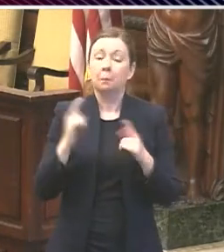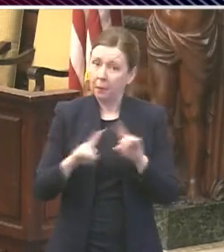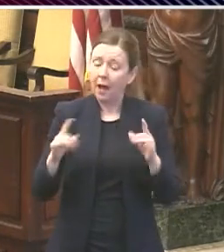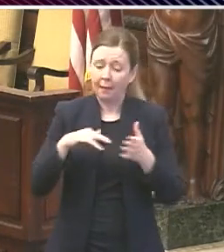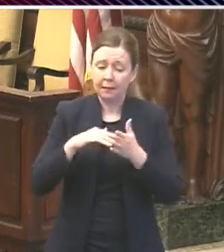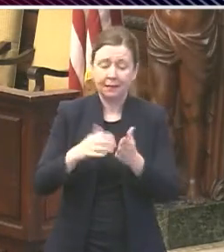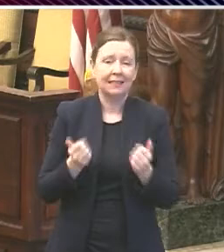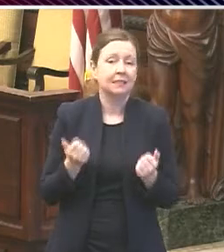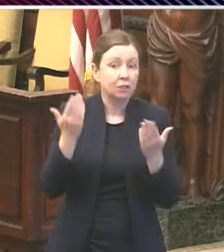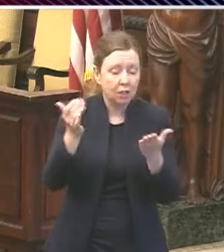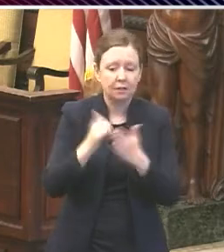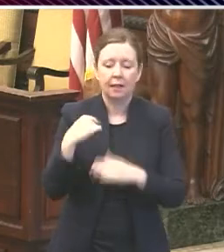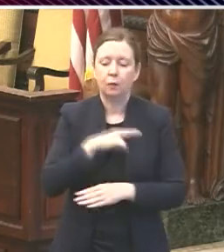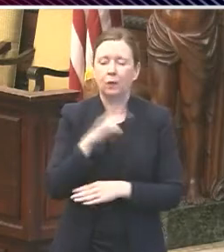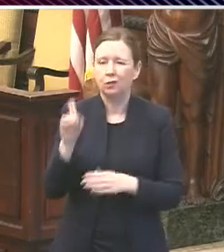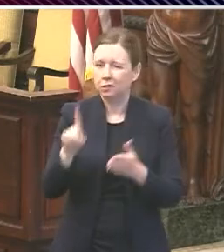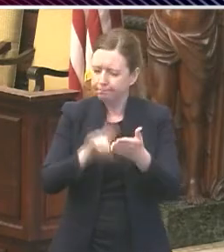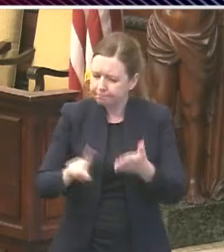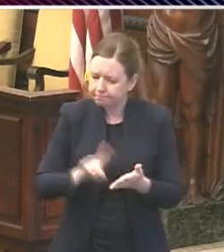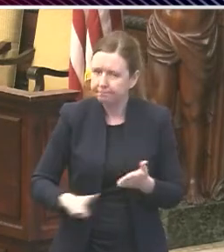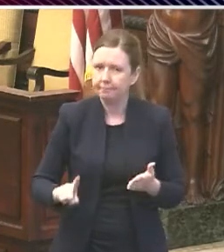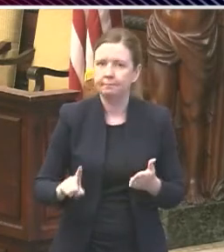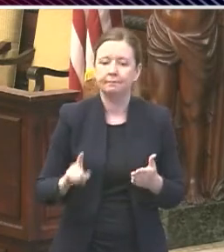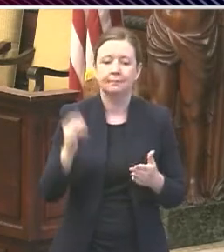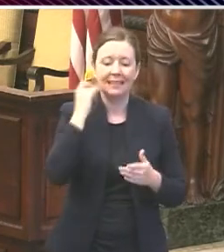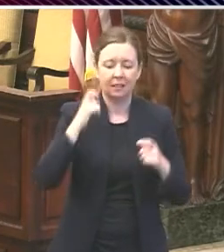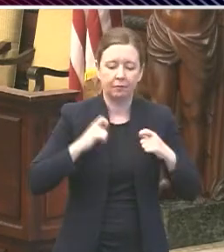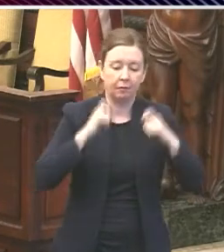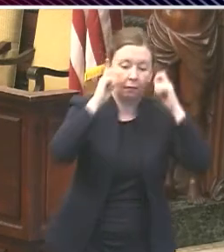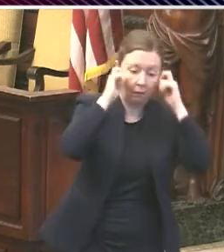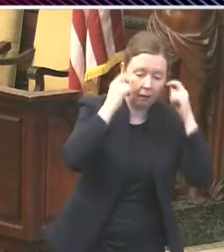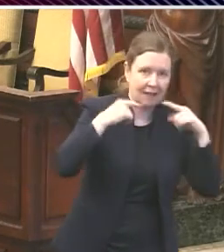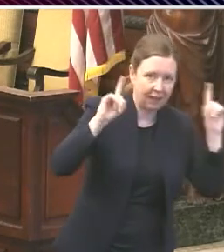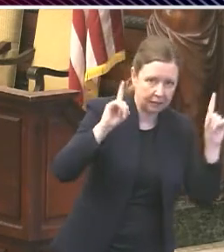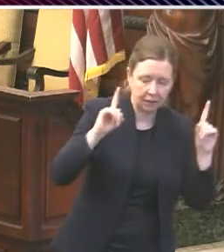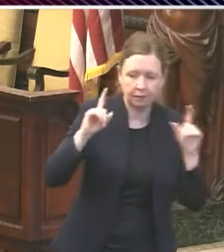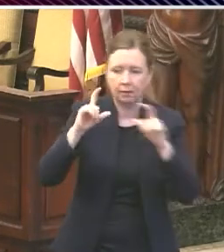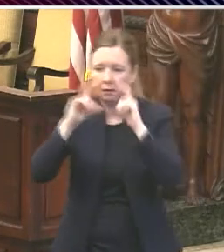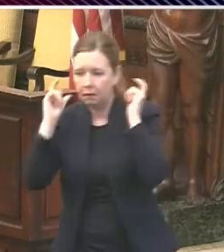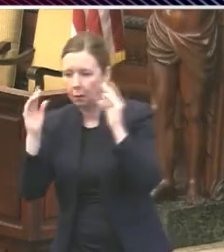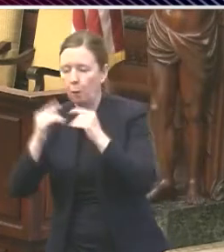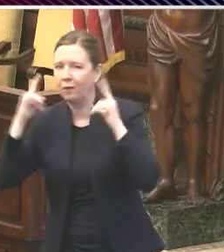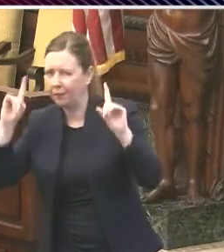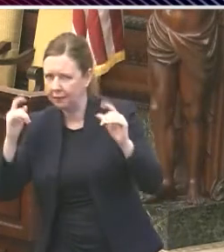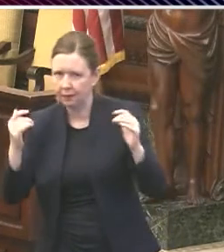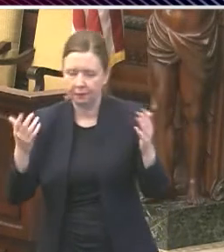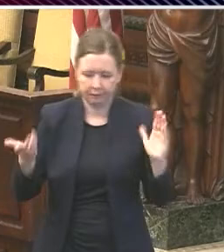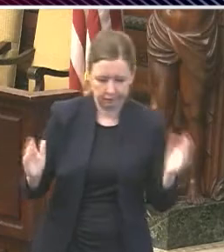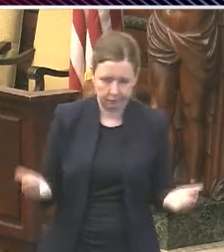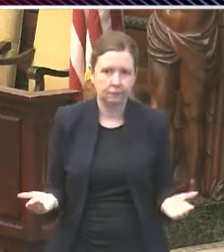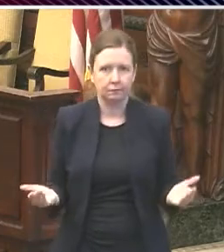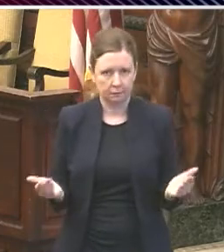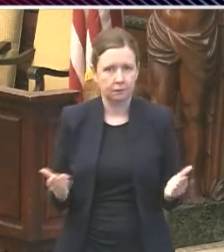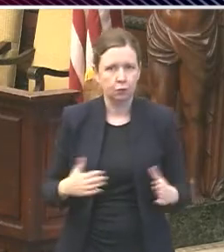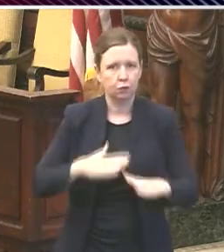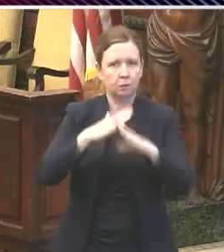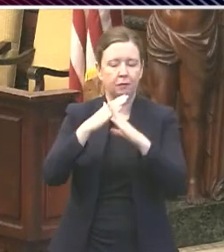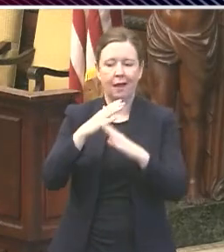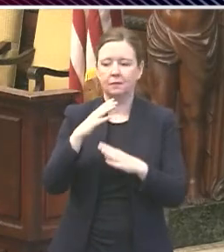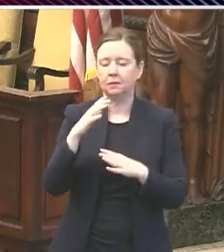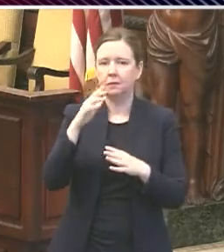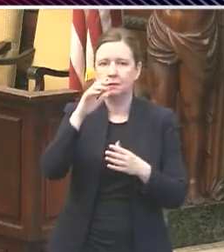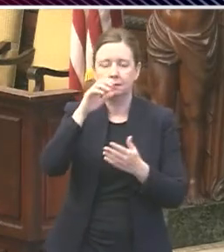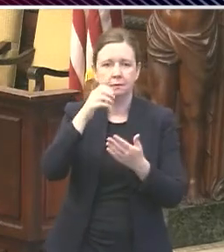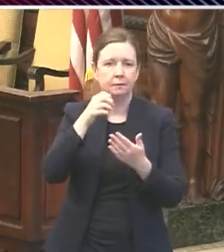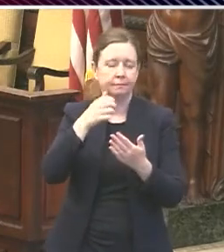did suggest that we should at least look into the effectiveness of different types of masks as far as their likelihood of preventing droplets from going